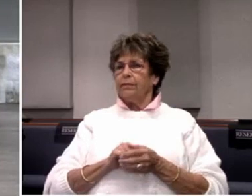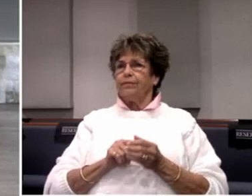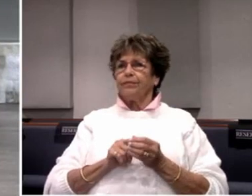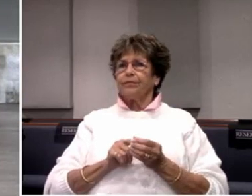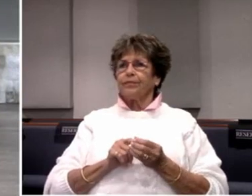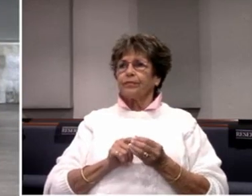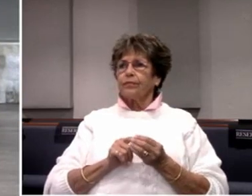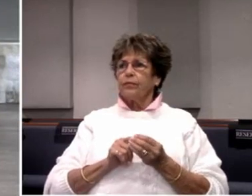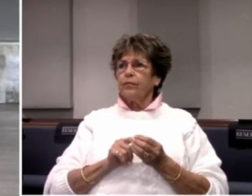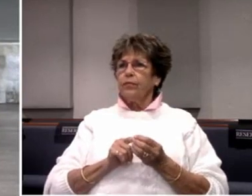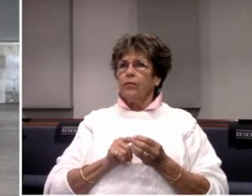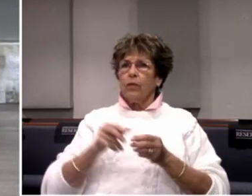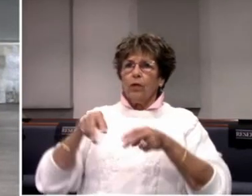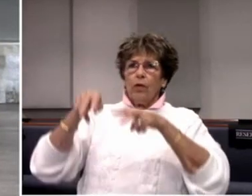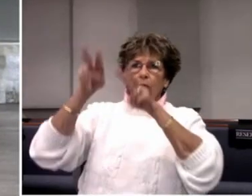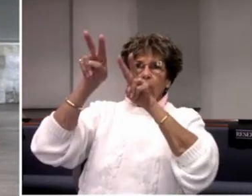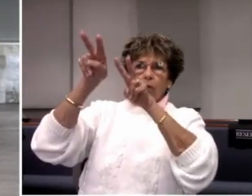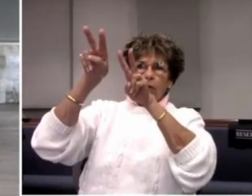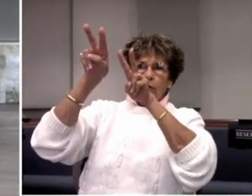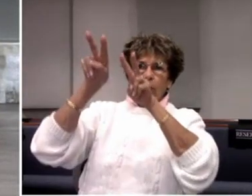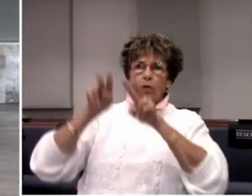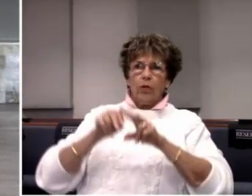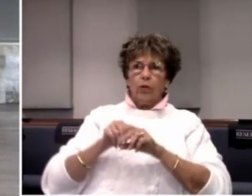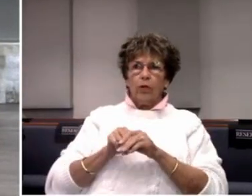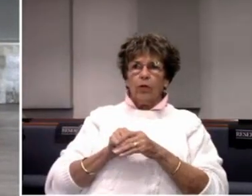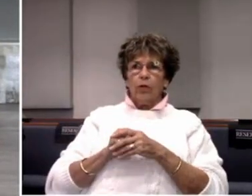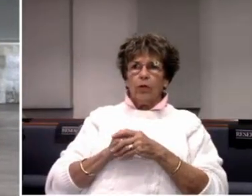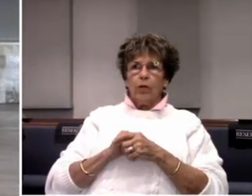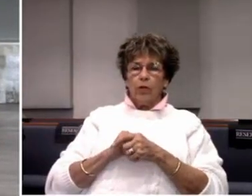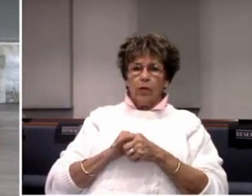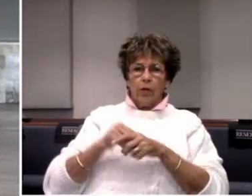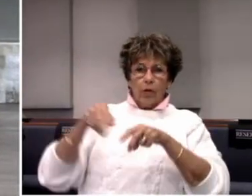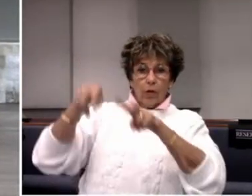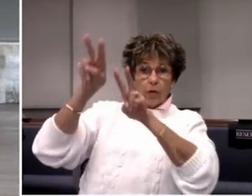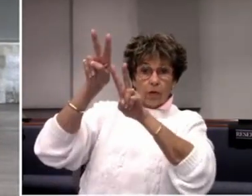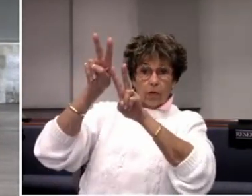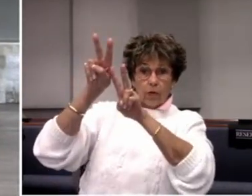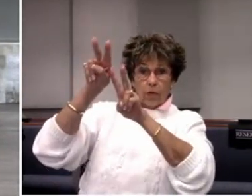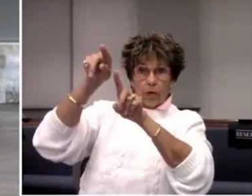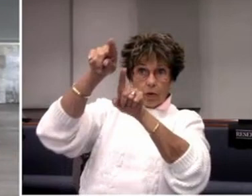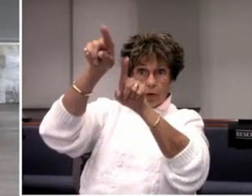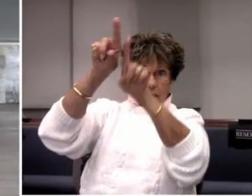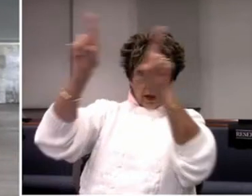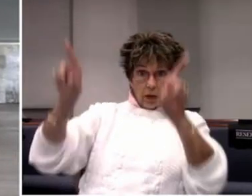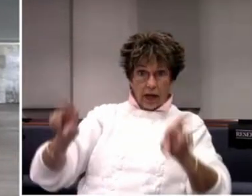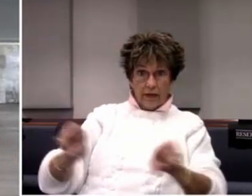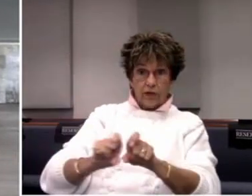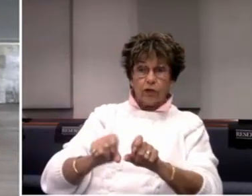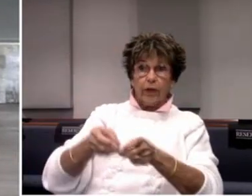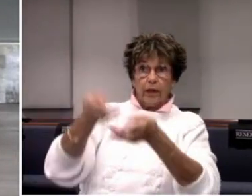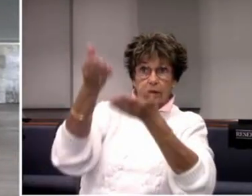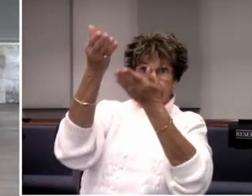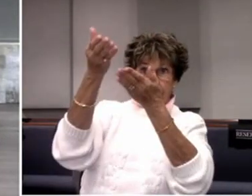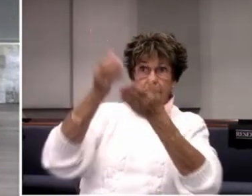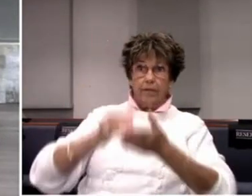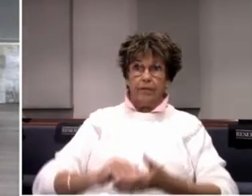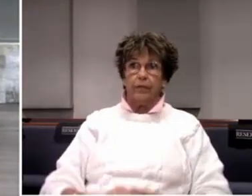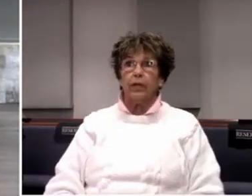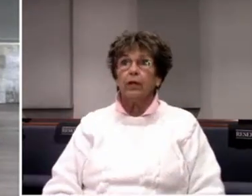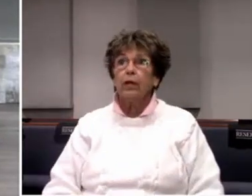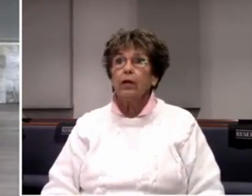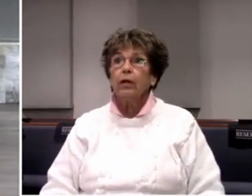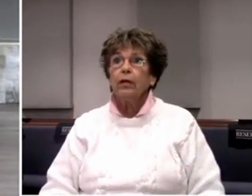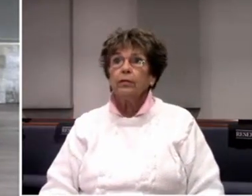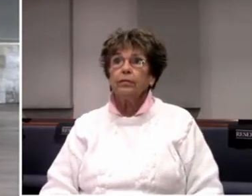screen. Philippians 4:8, if you would. I got four of them. Look at what the screen says there, and it's in Philippians 4:8. The Bible says,